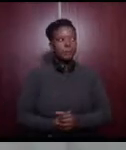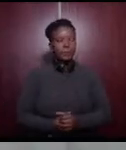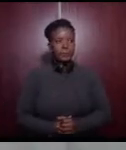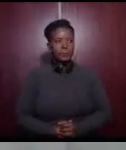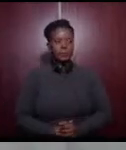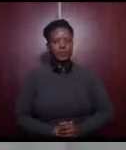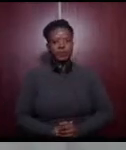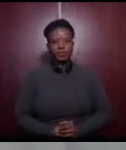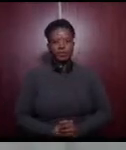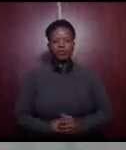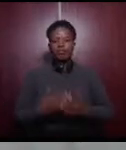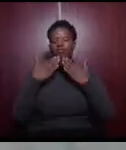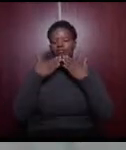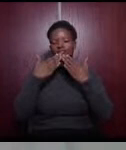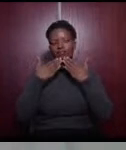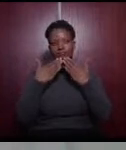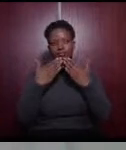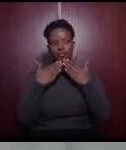Thank you very much.